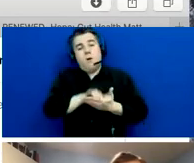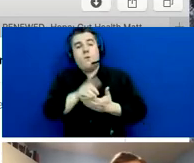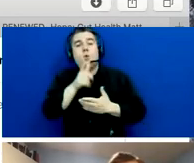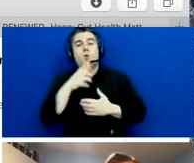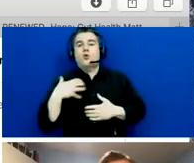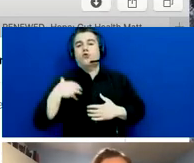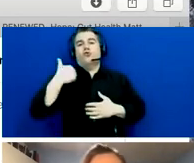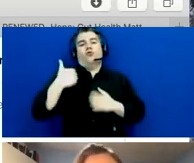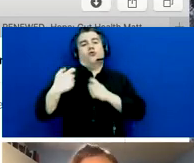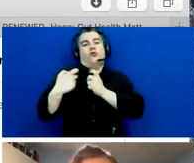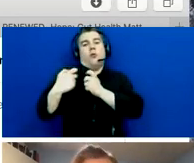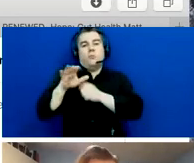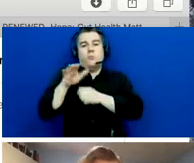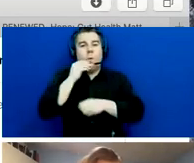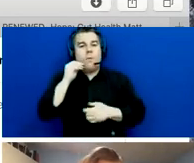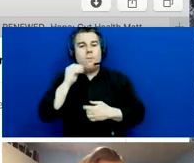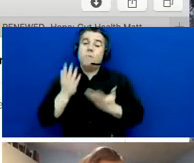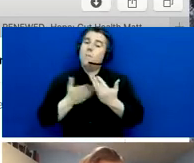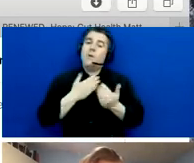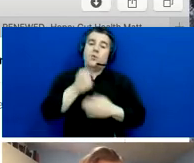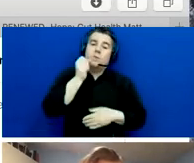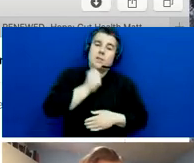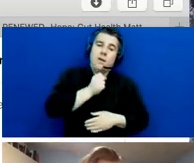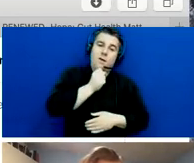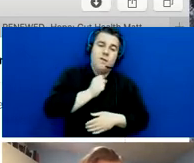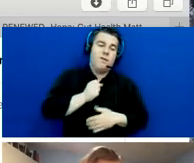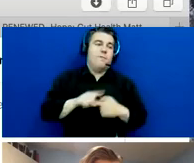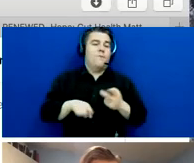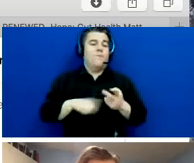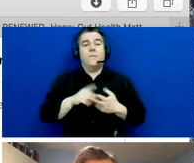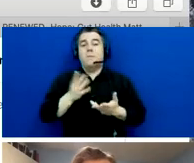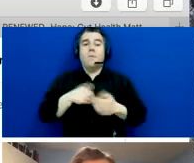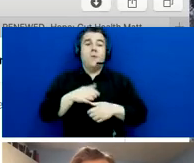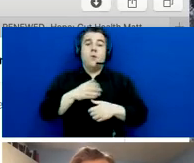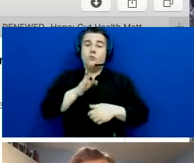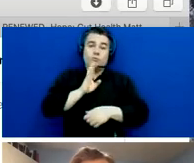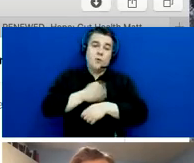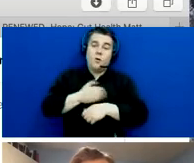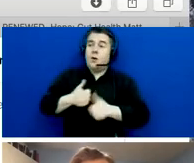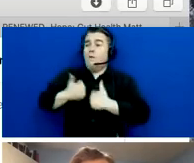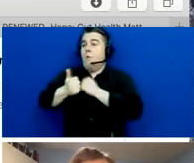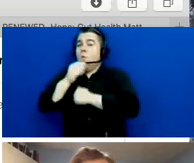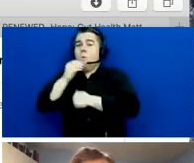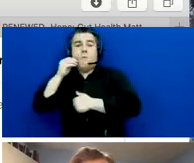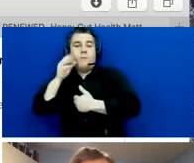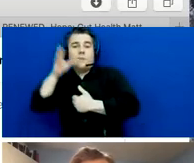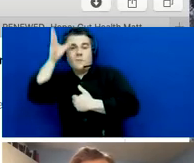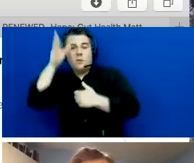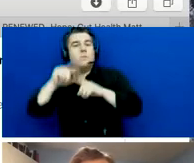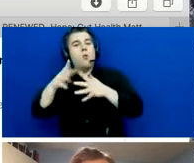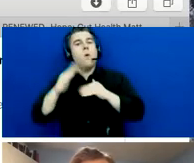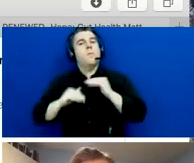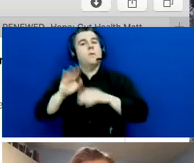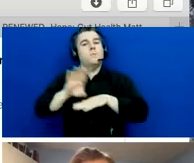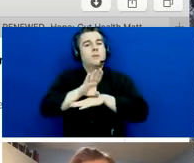home. But even if you're single or, maybe a daughter living at home or whatever, where you're just wanting to build your business, I think you